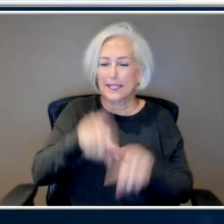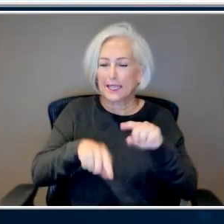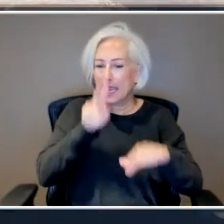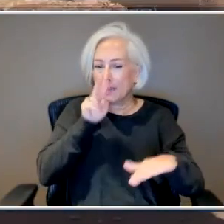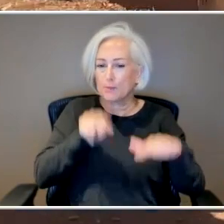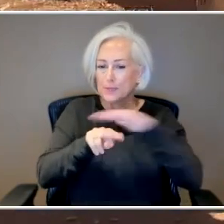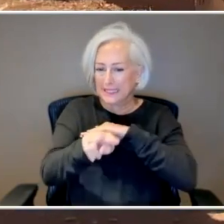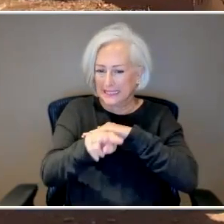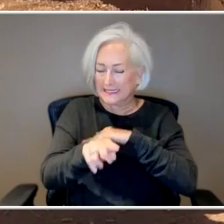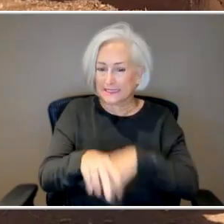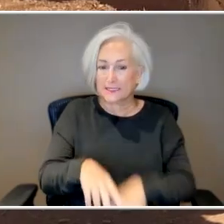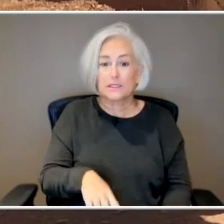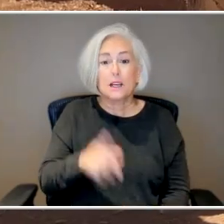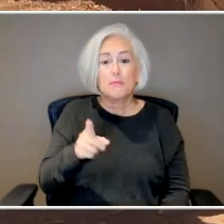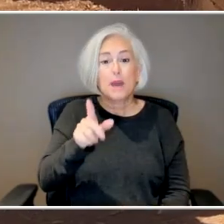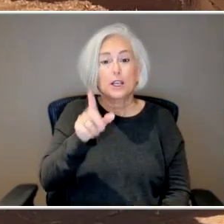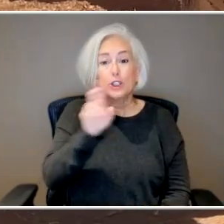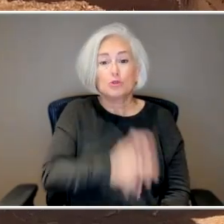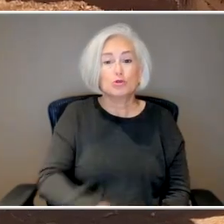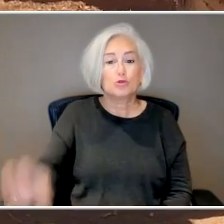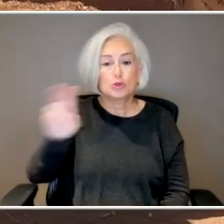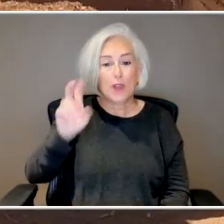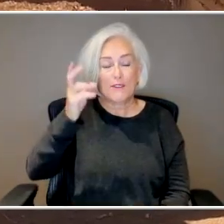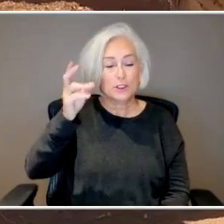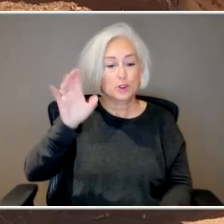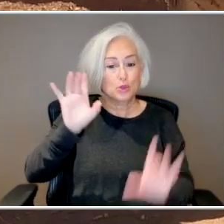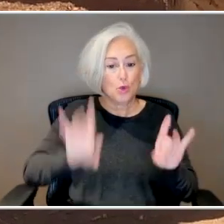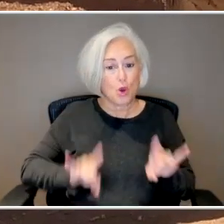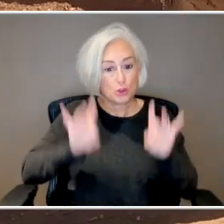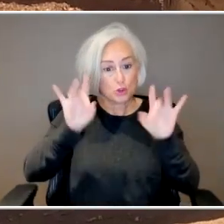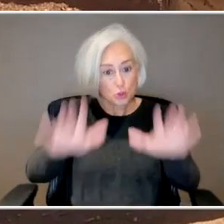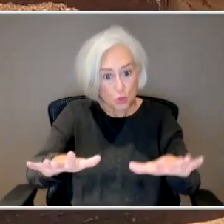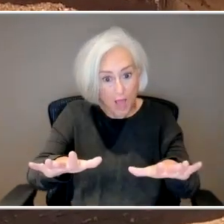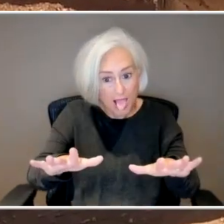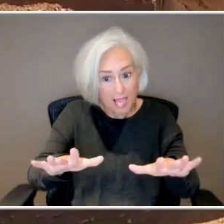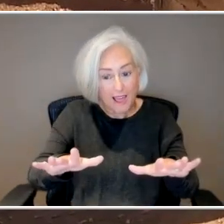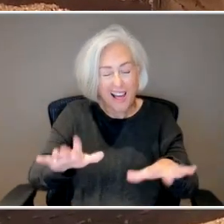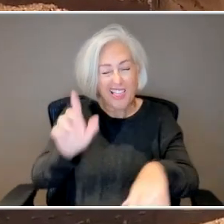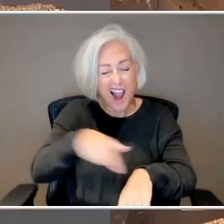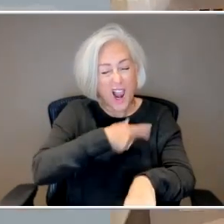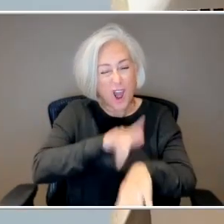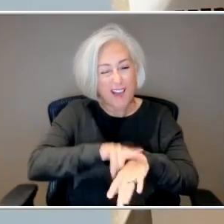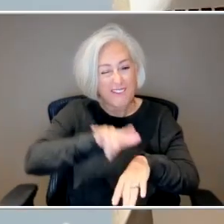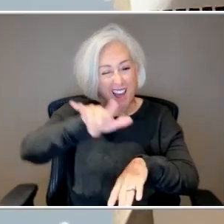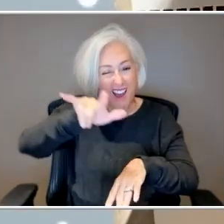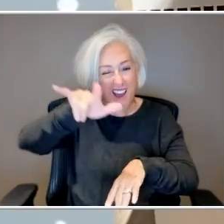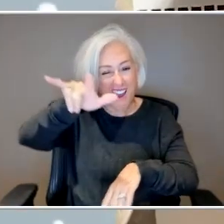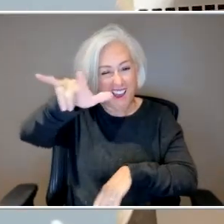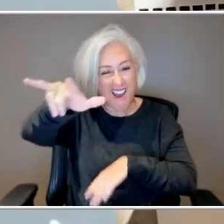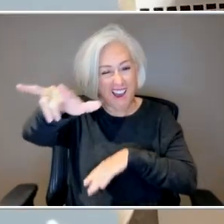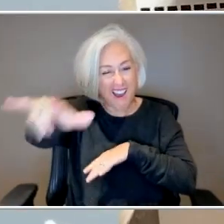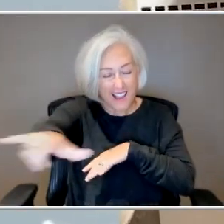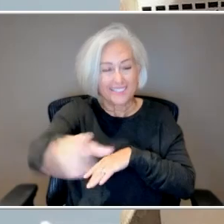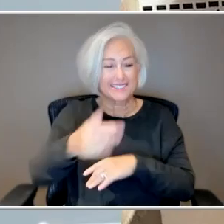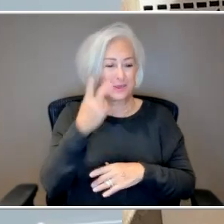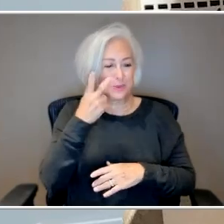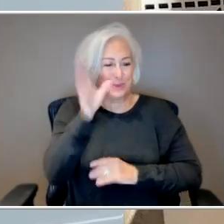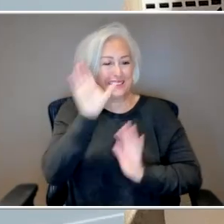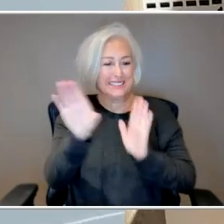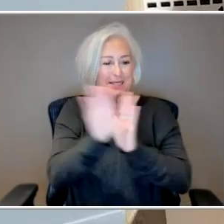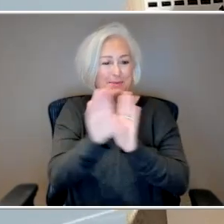to Australia. I know that's quite a flight. We have some photos here from that trip. But I mean, great that you were able to enjoy